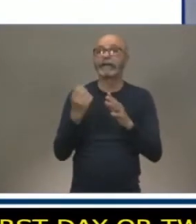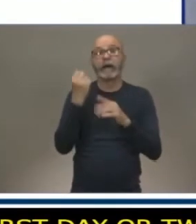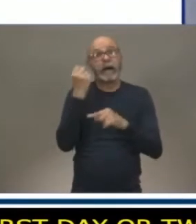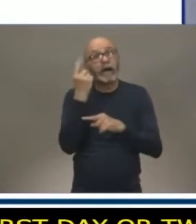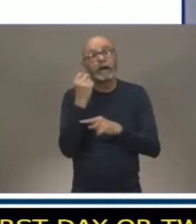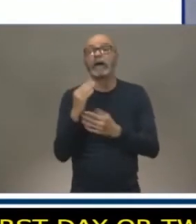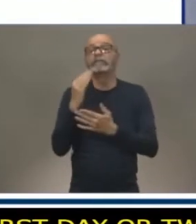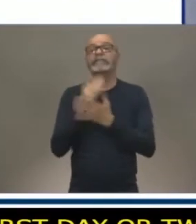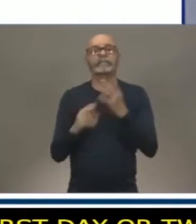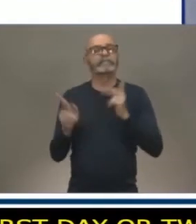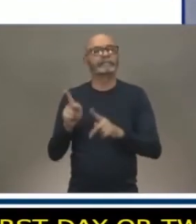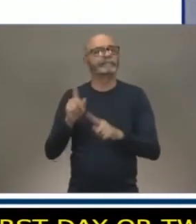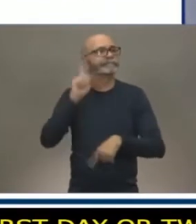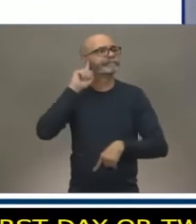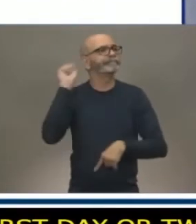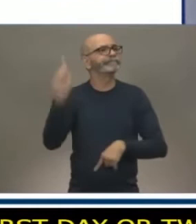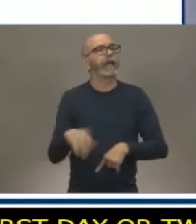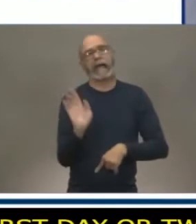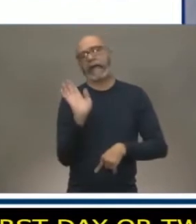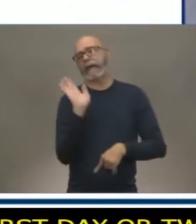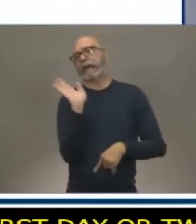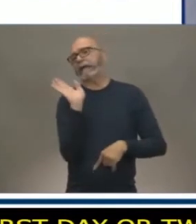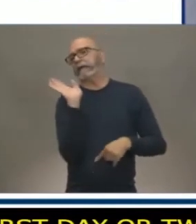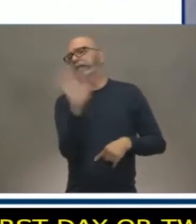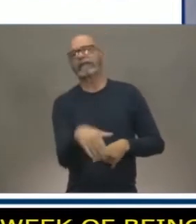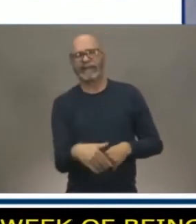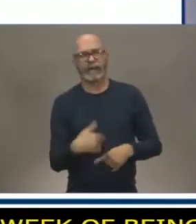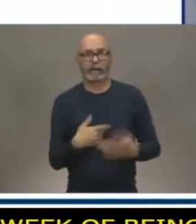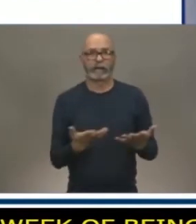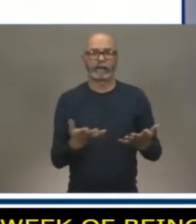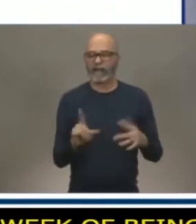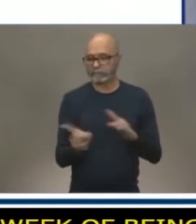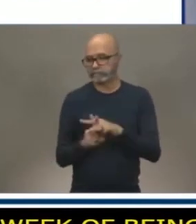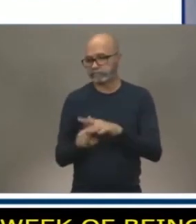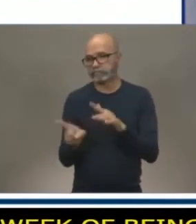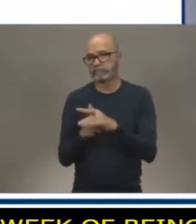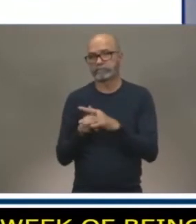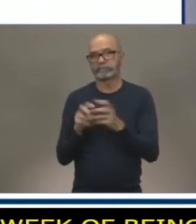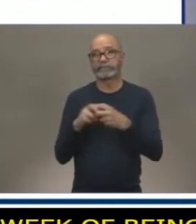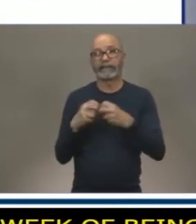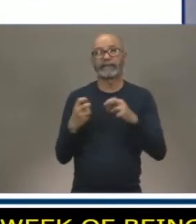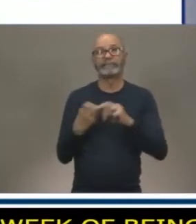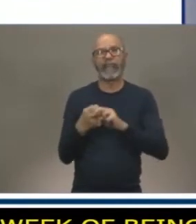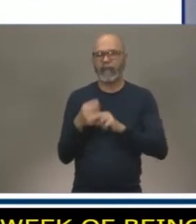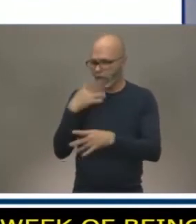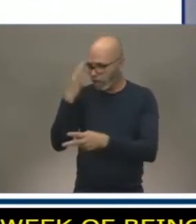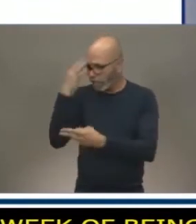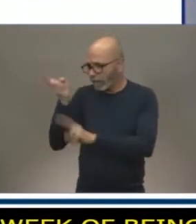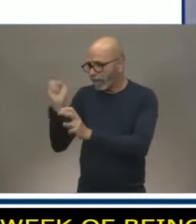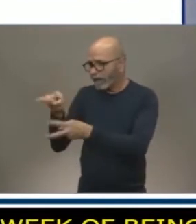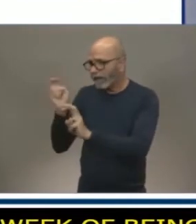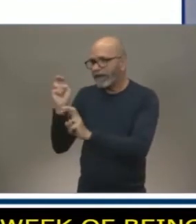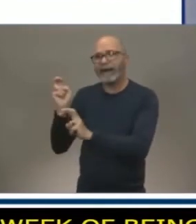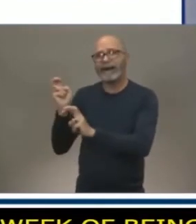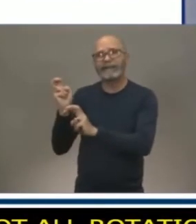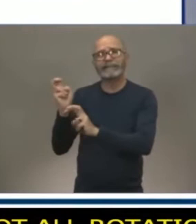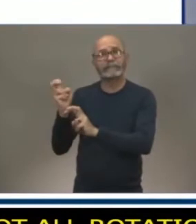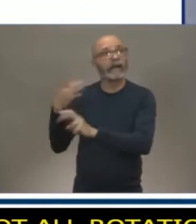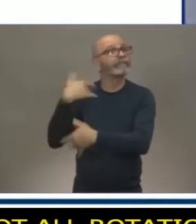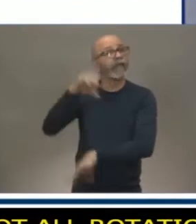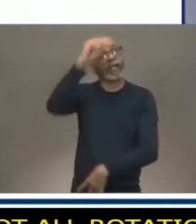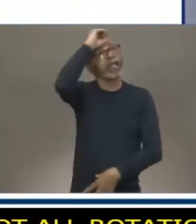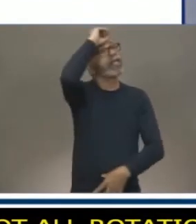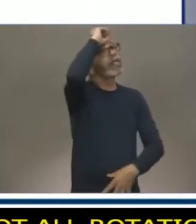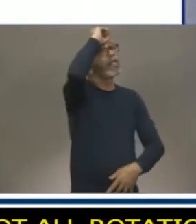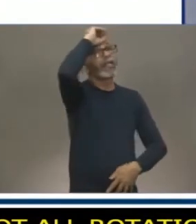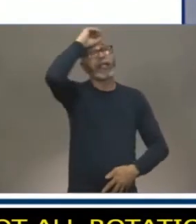complying, and that's a problem because if they are symptomatic and going out without a test, they could be unknowingly spreading